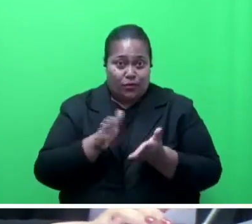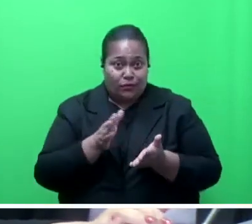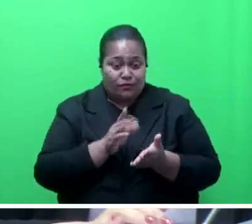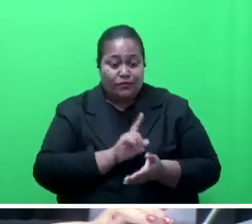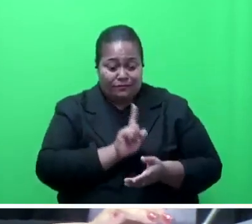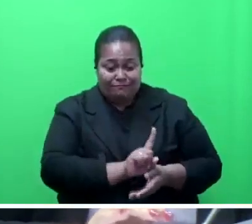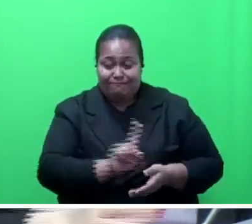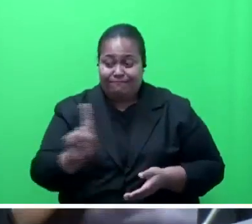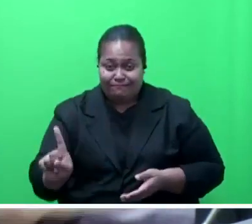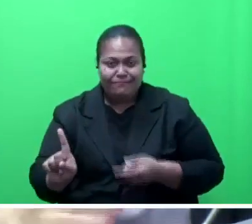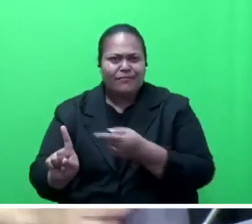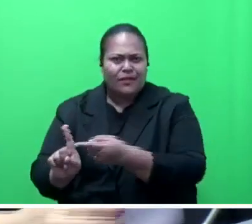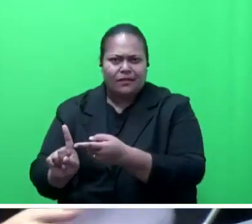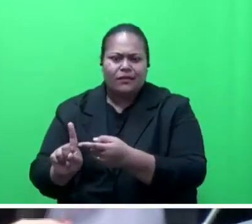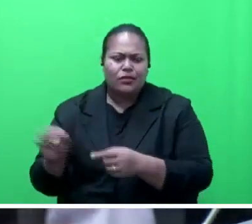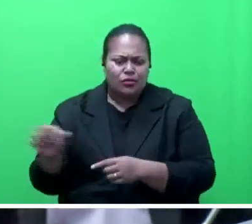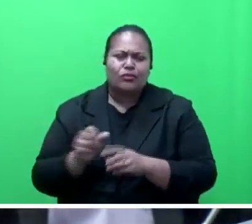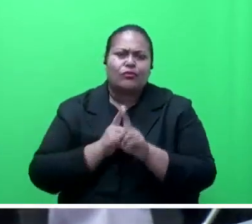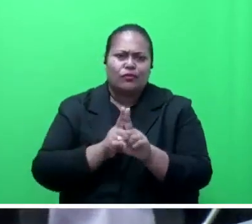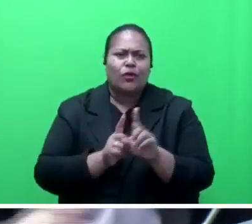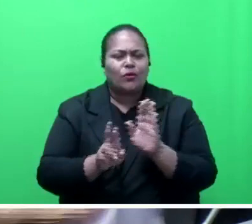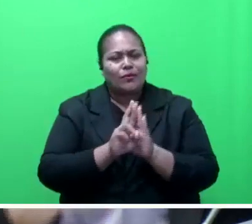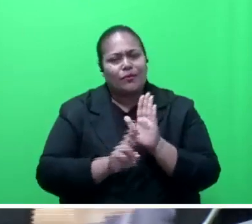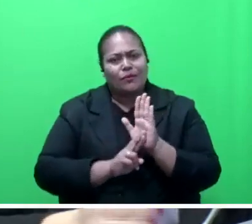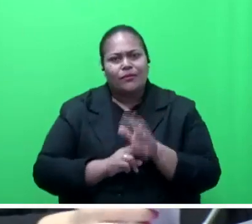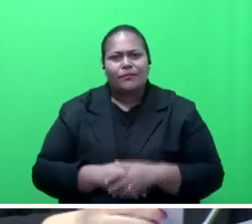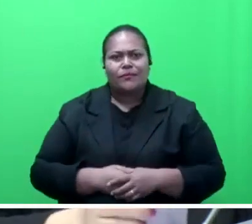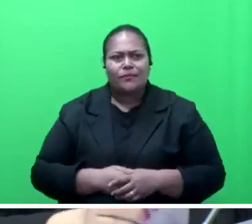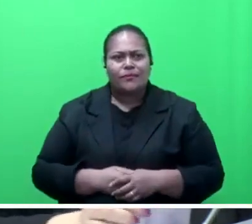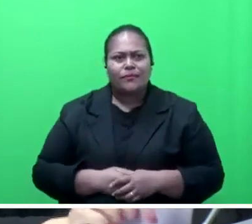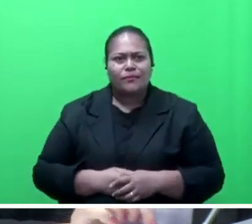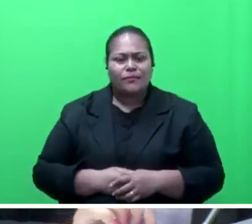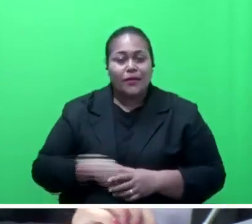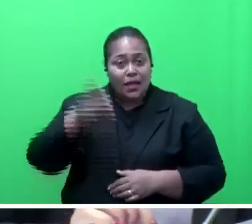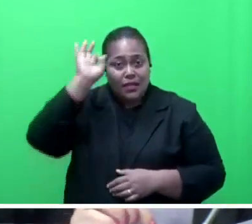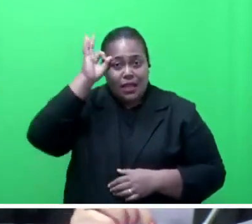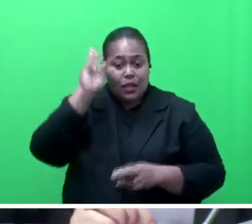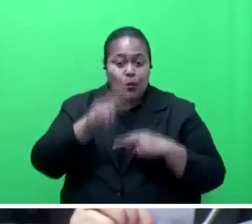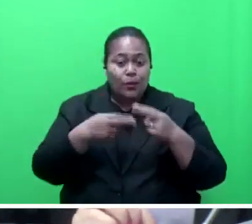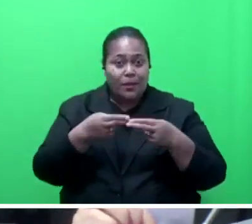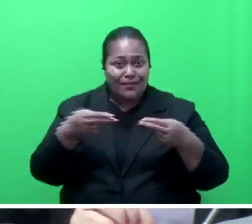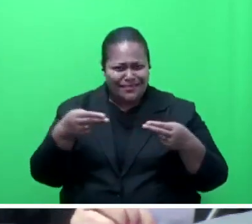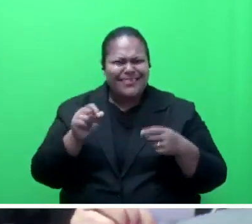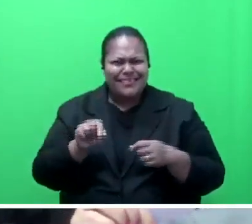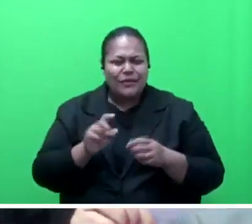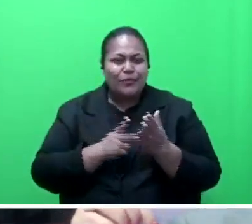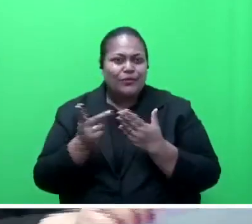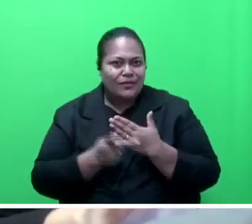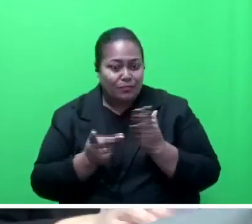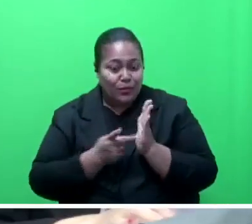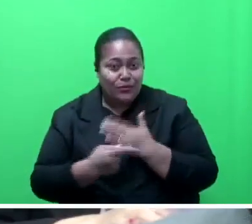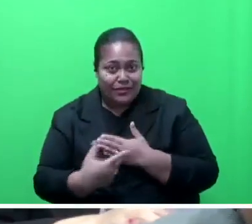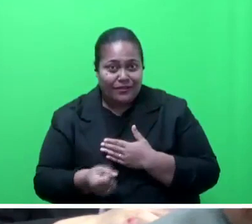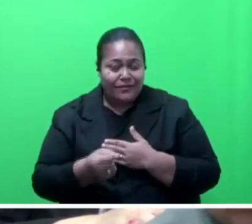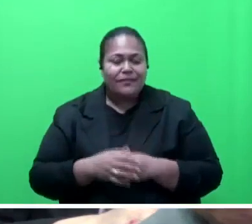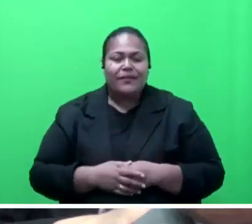with. Mr. Speaker, sir, with the with the yellow ribbon project, and also with the